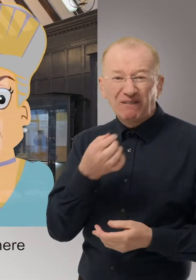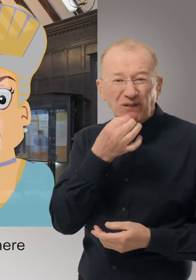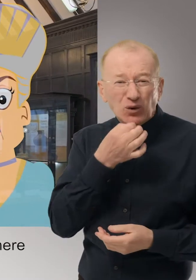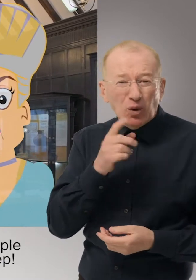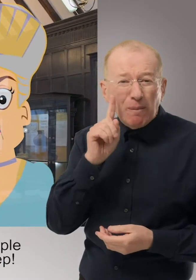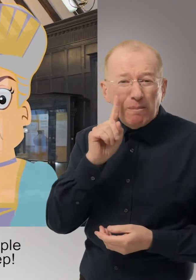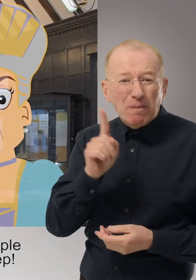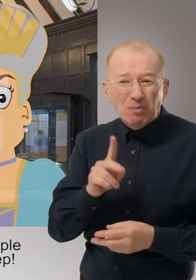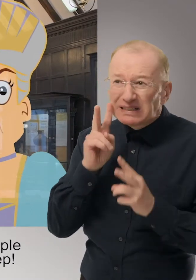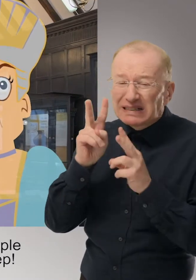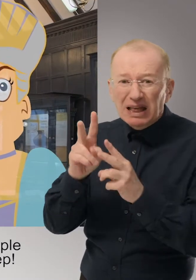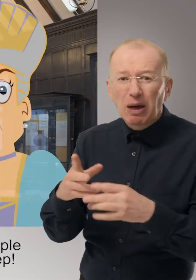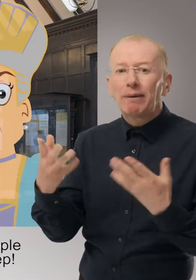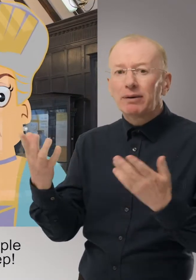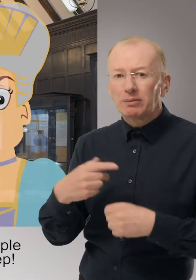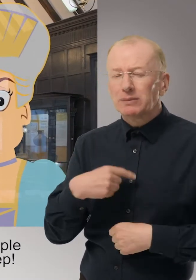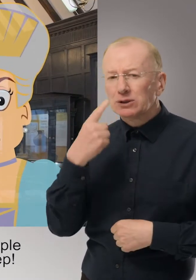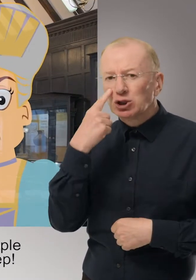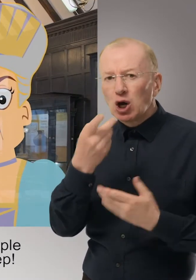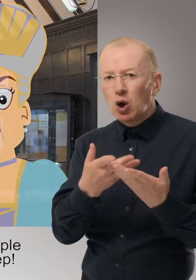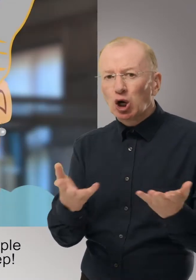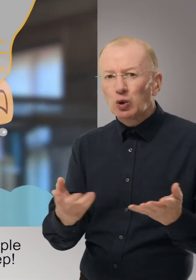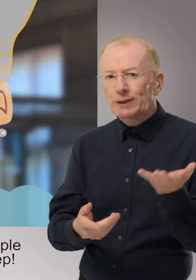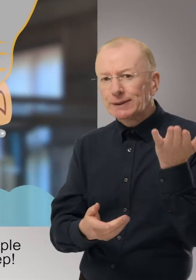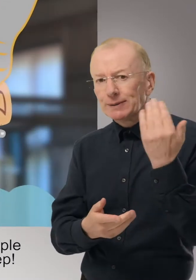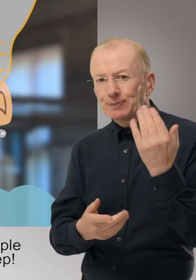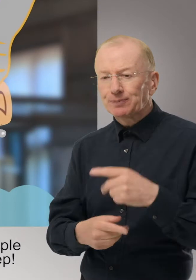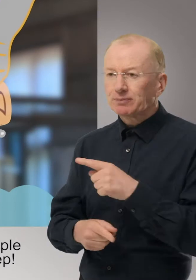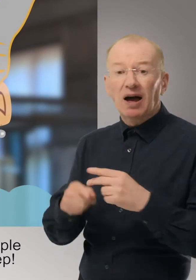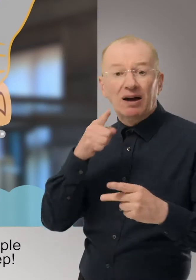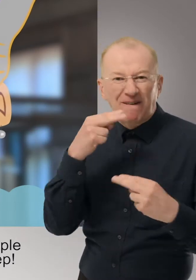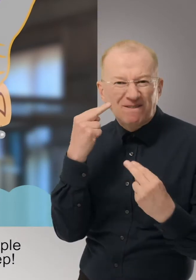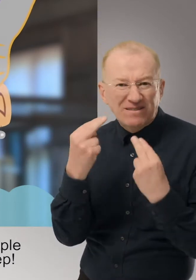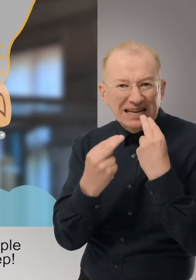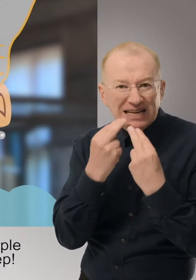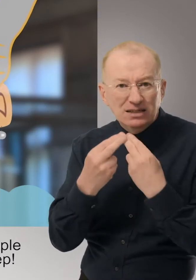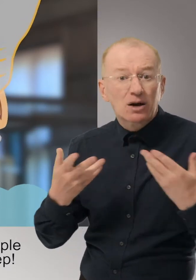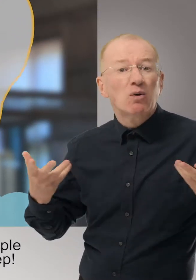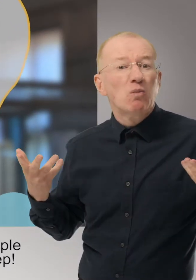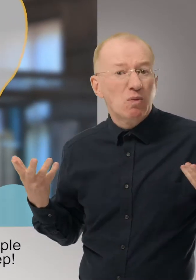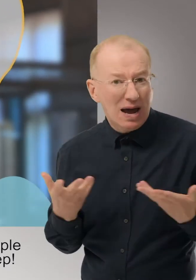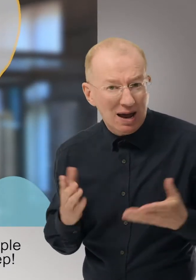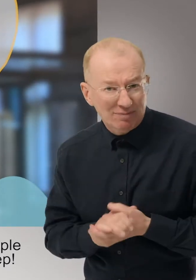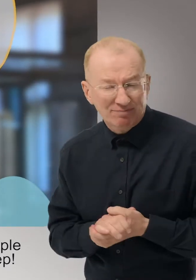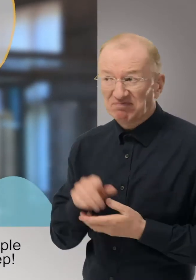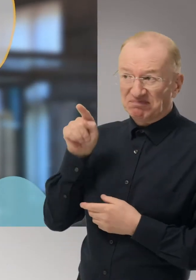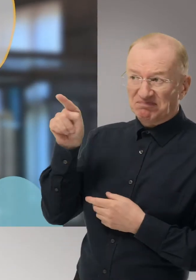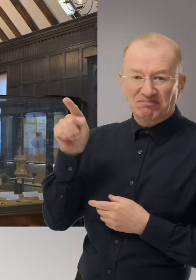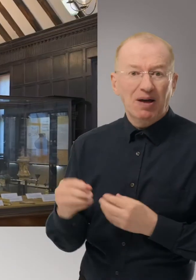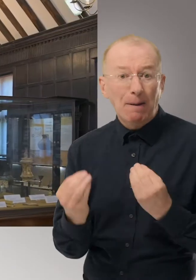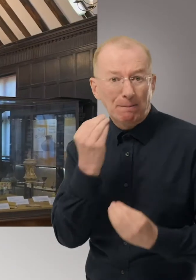3rd floor of the manor house must have cost him dearly. Very few people ever see them. Let's have a quick